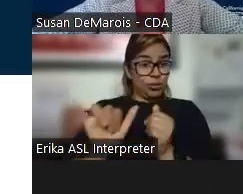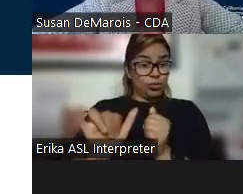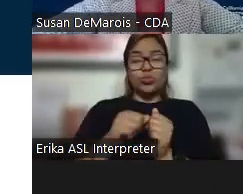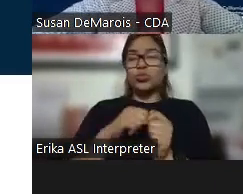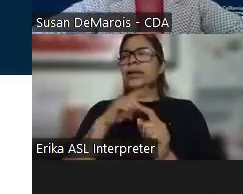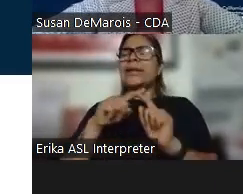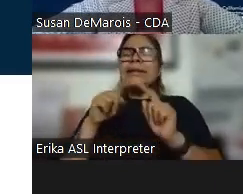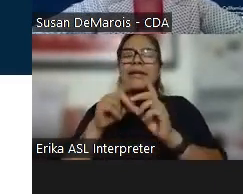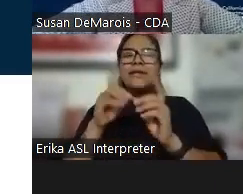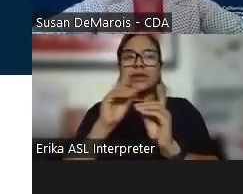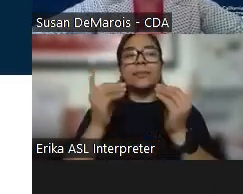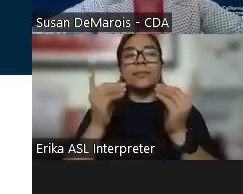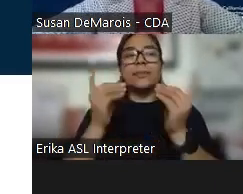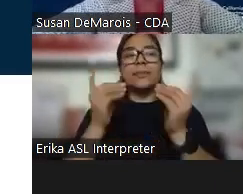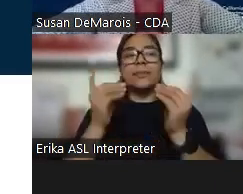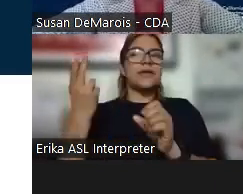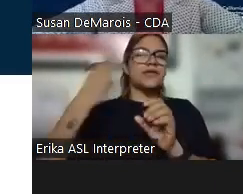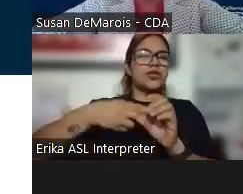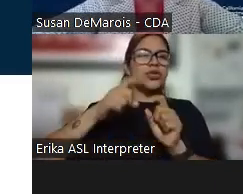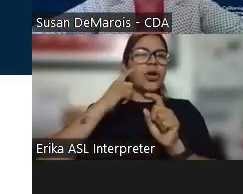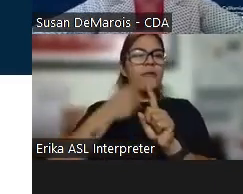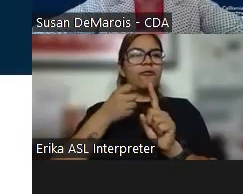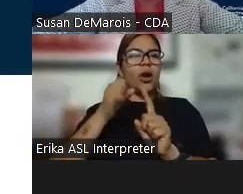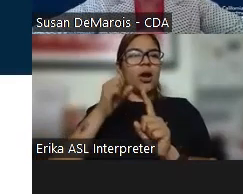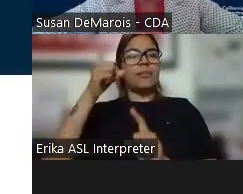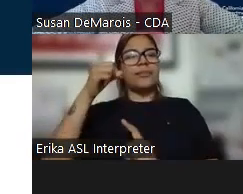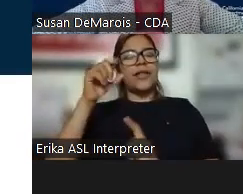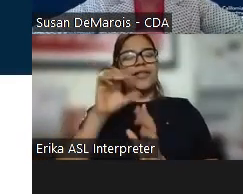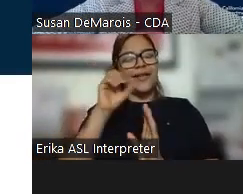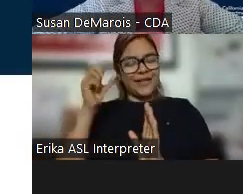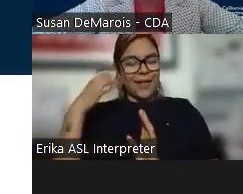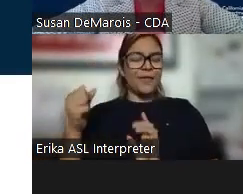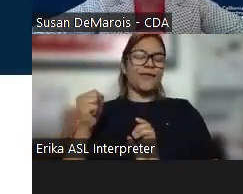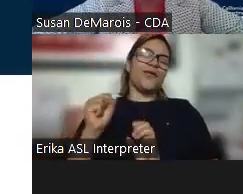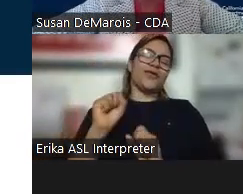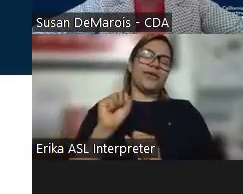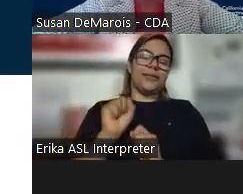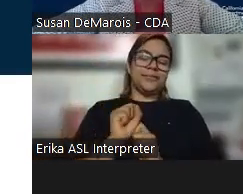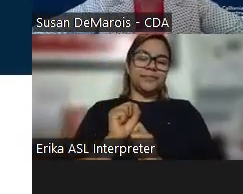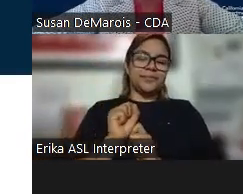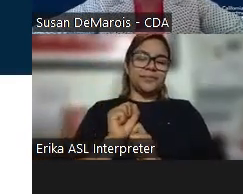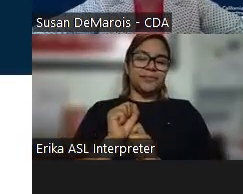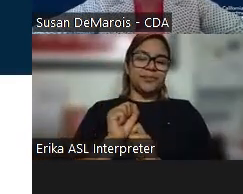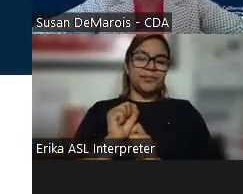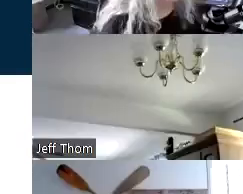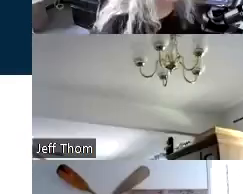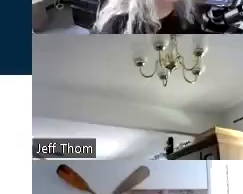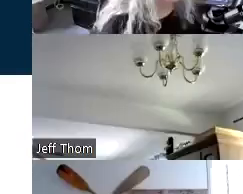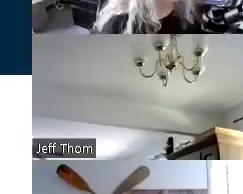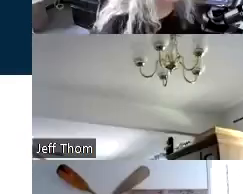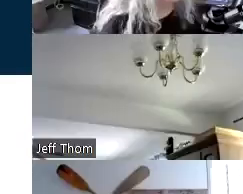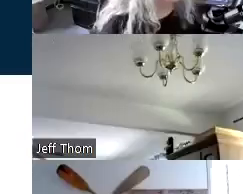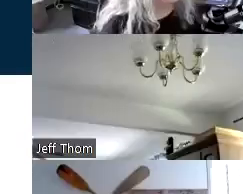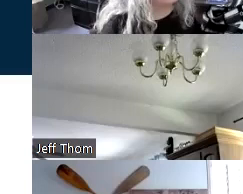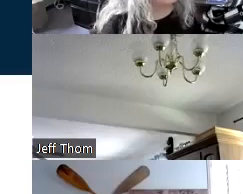and others in the California Health and Human Services Agency. In addition, our partner agencies. Today, we're just